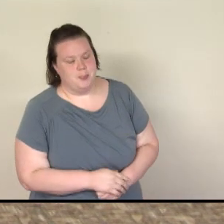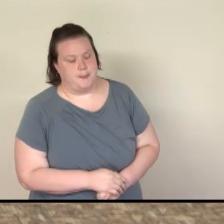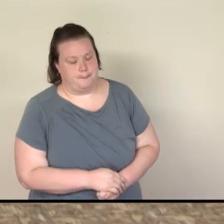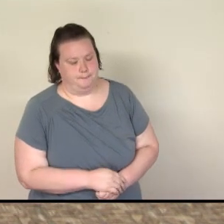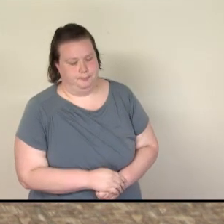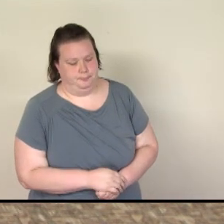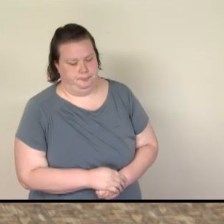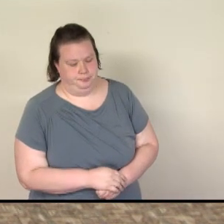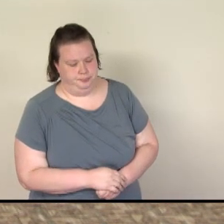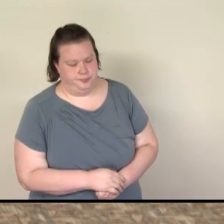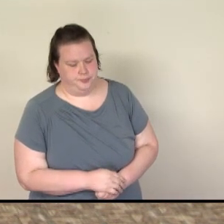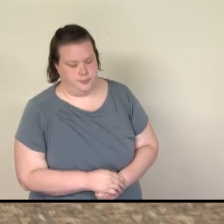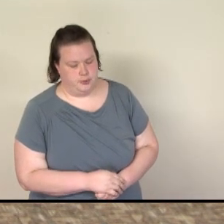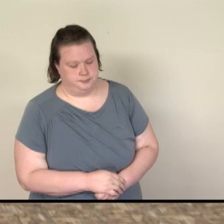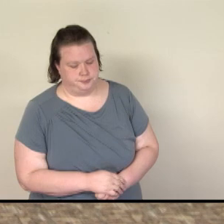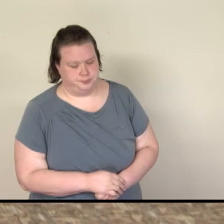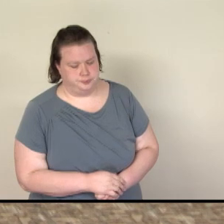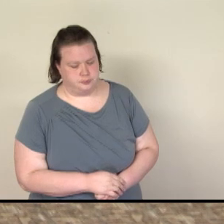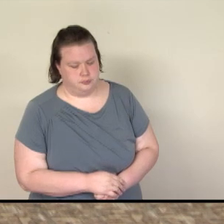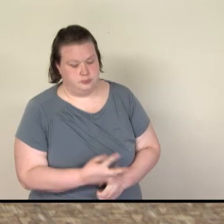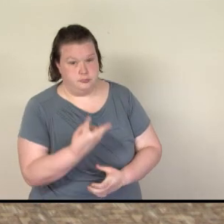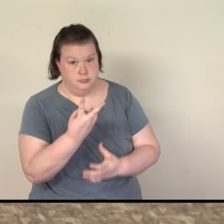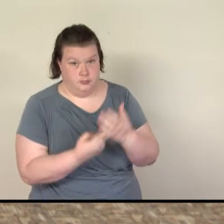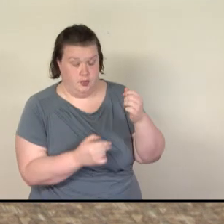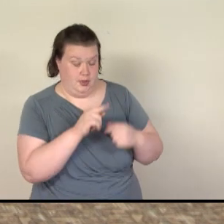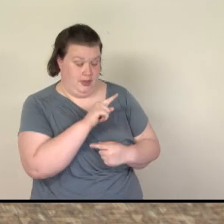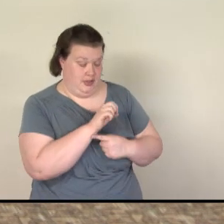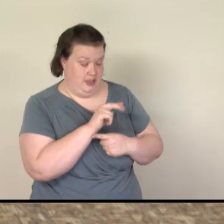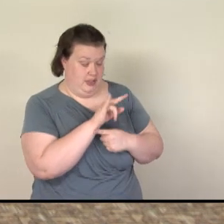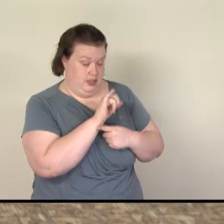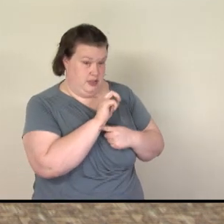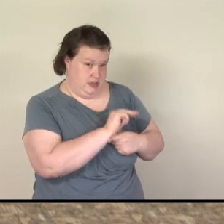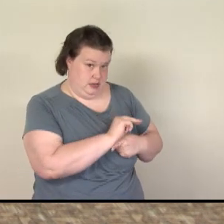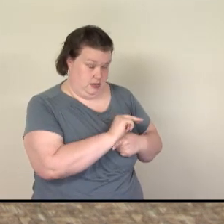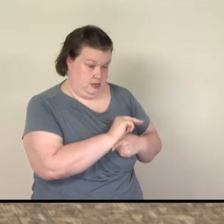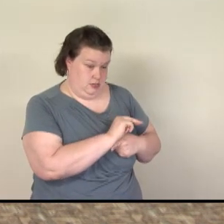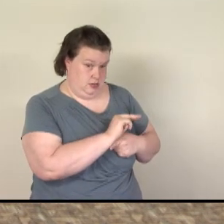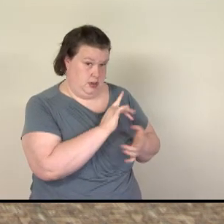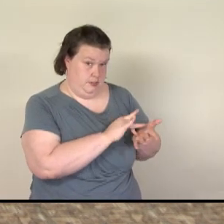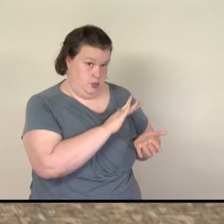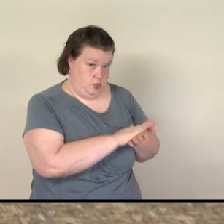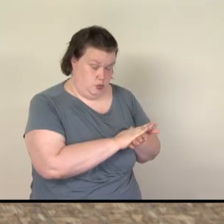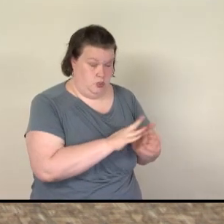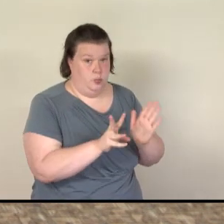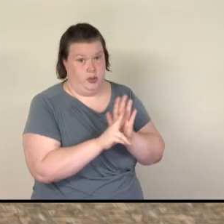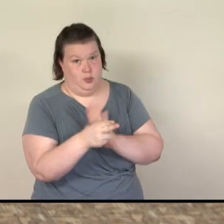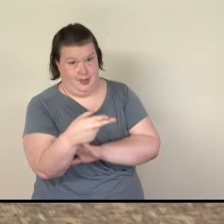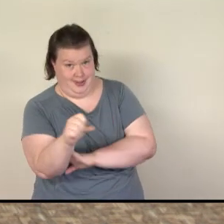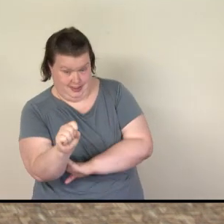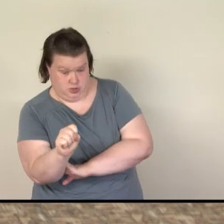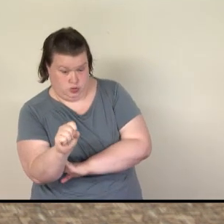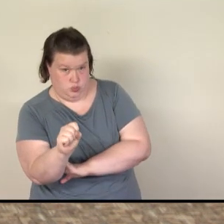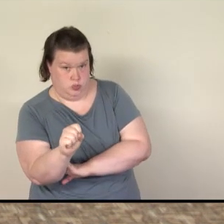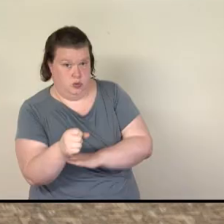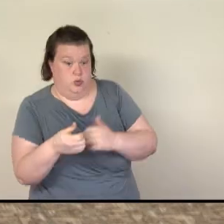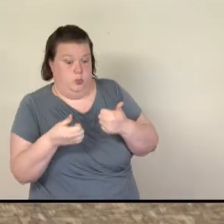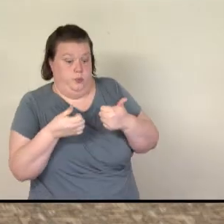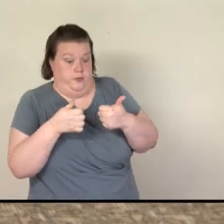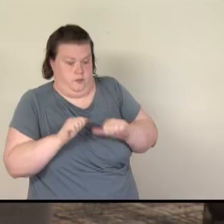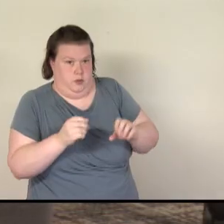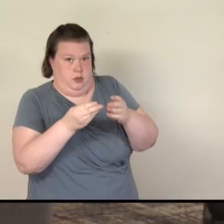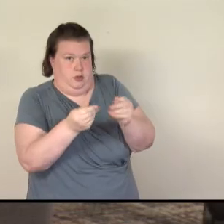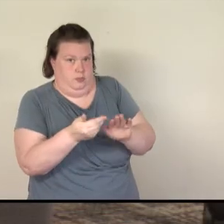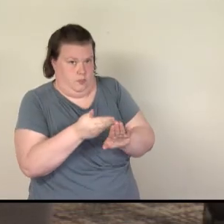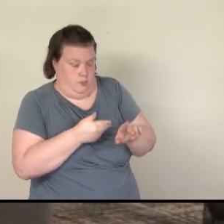very proactive at both Tennyson Middle School and Waco High School. On Tennyson Middle School, the actual building